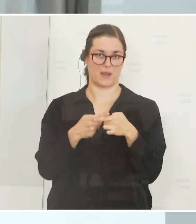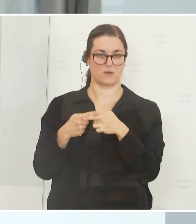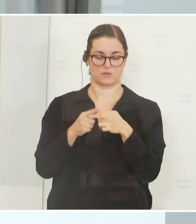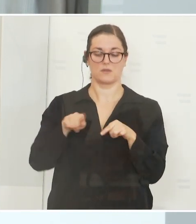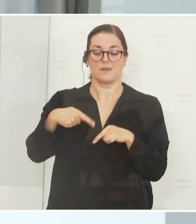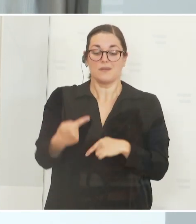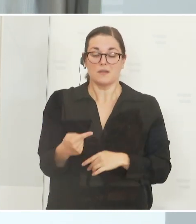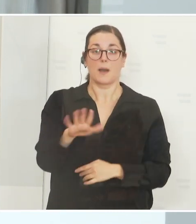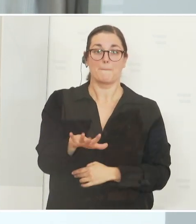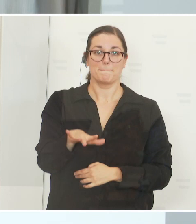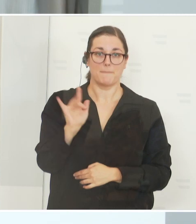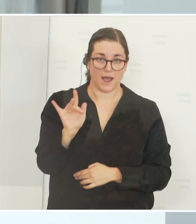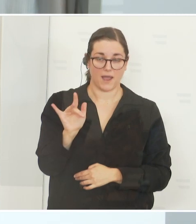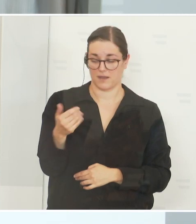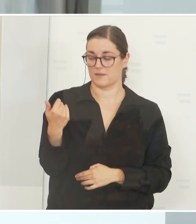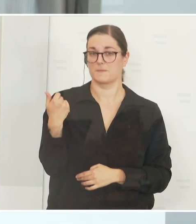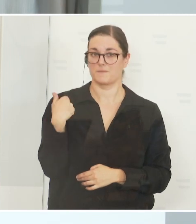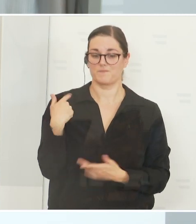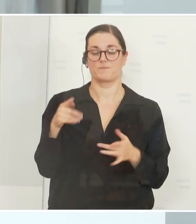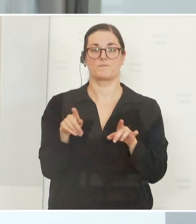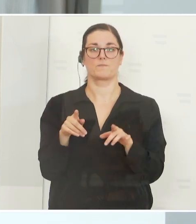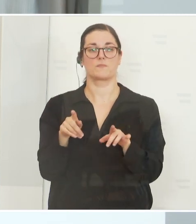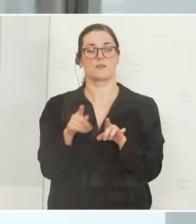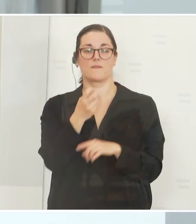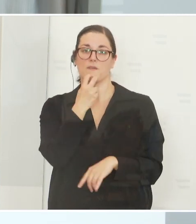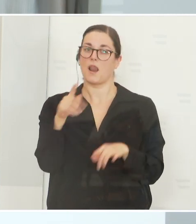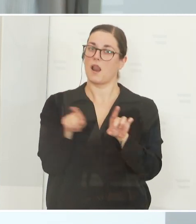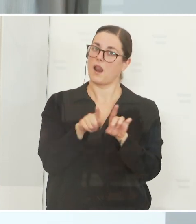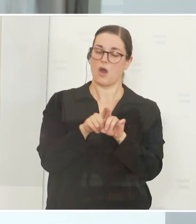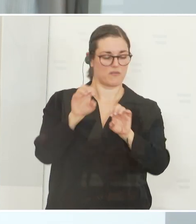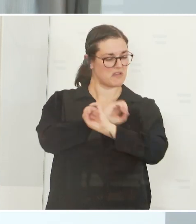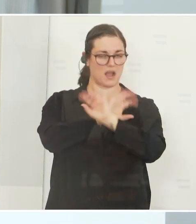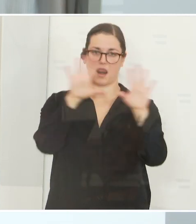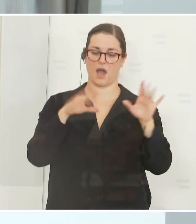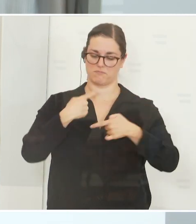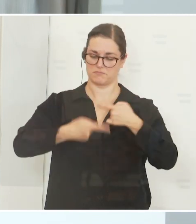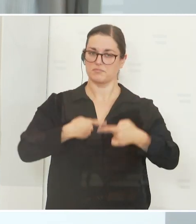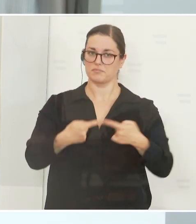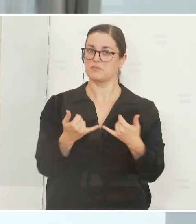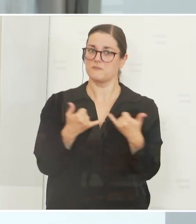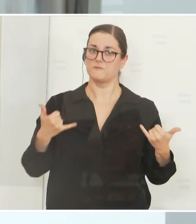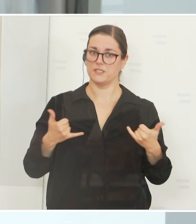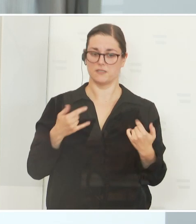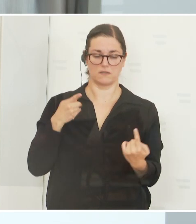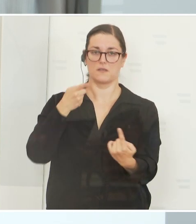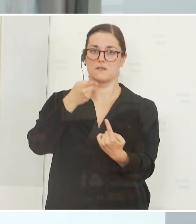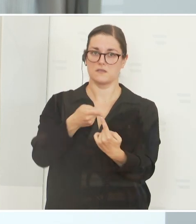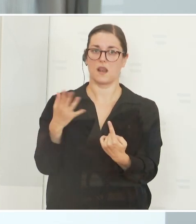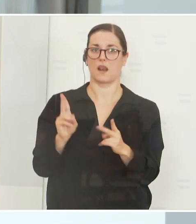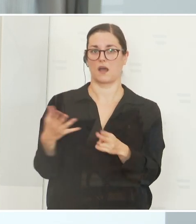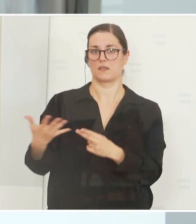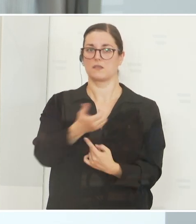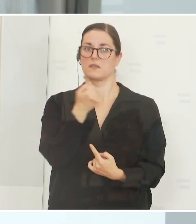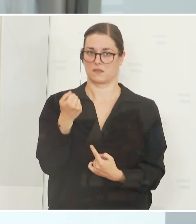May, we wanted to create a clear vision what the democratic Belarus